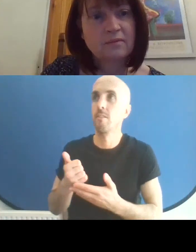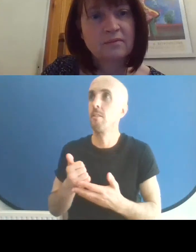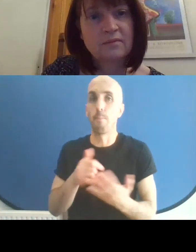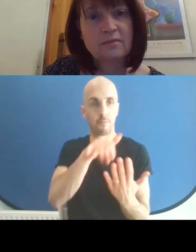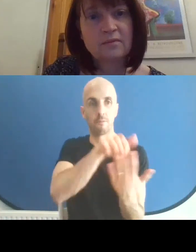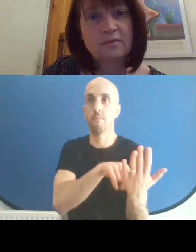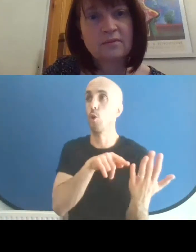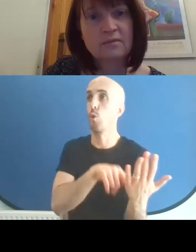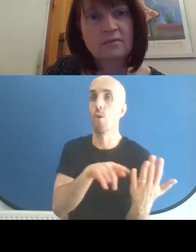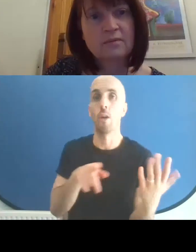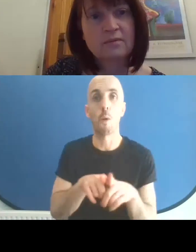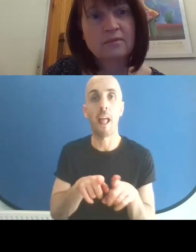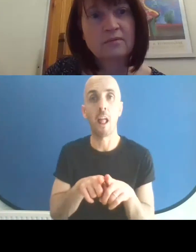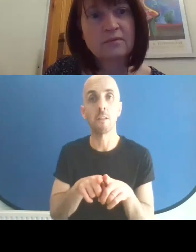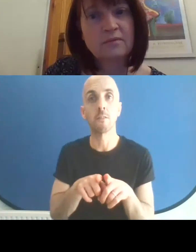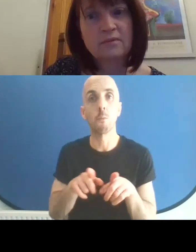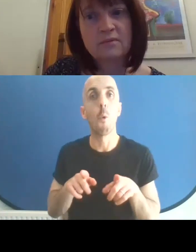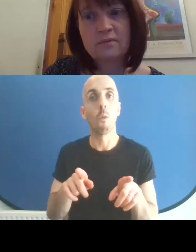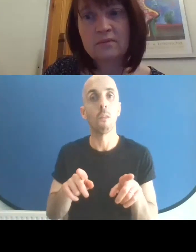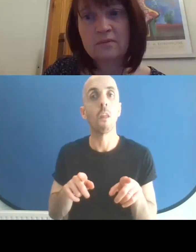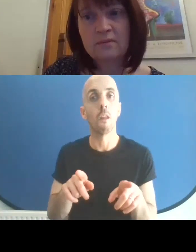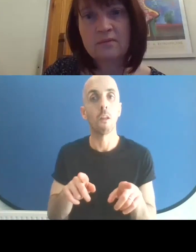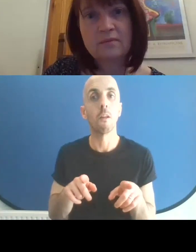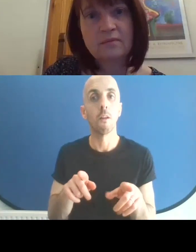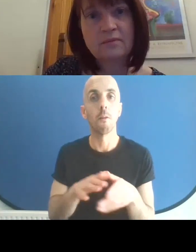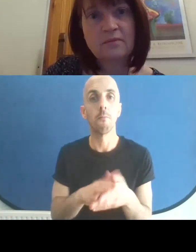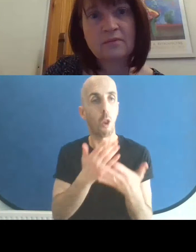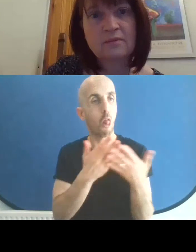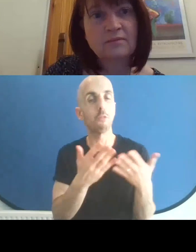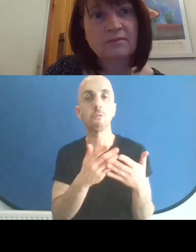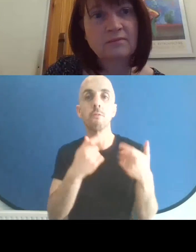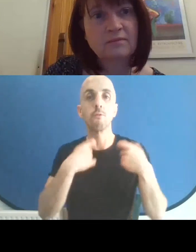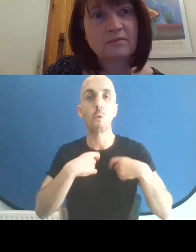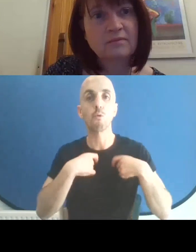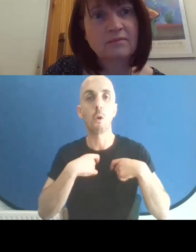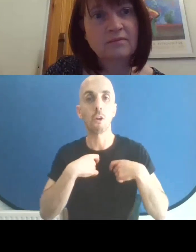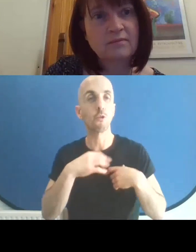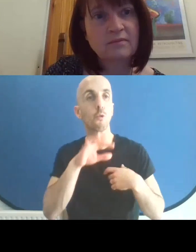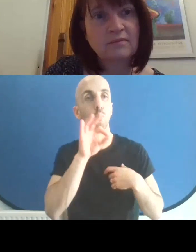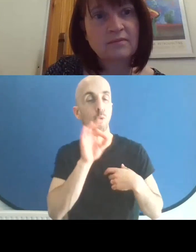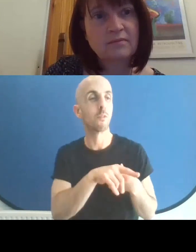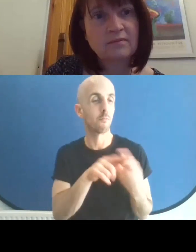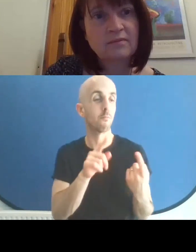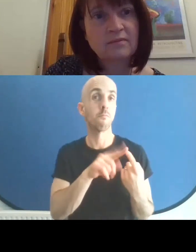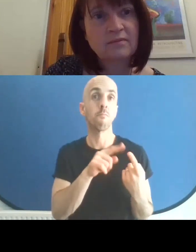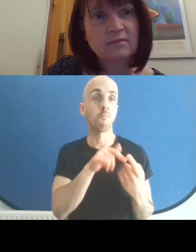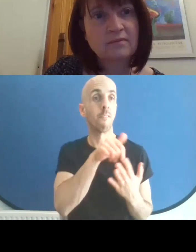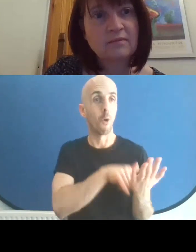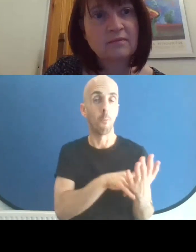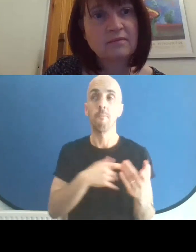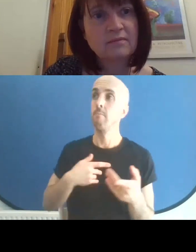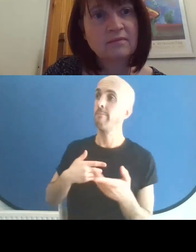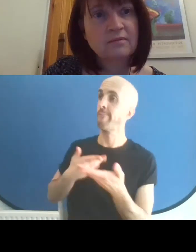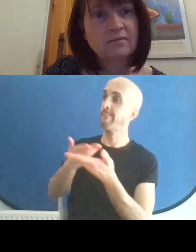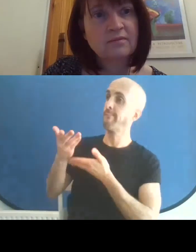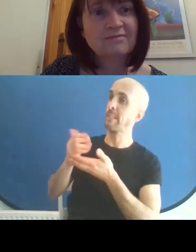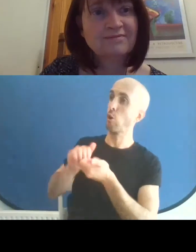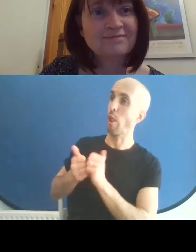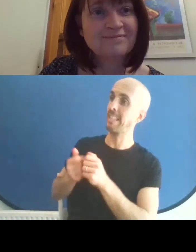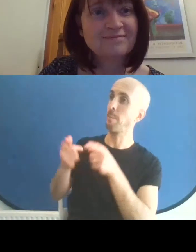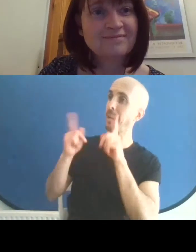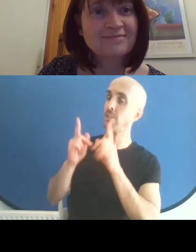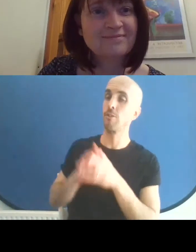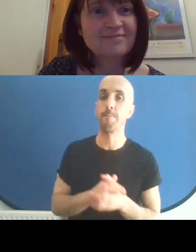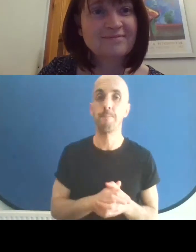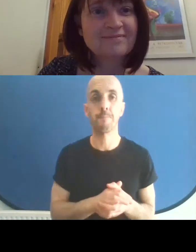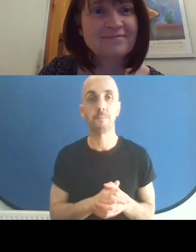but it's something that a lot of our social workers are actually choosing to do, which they found you really useful. Brilliant. Right. Wonderful. Thank you